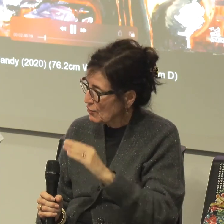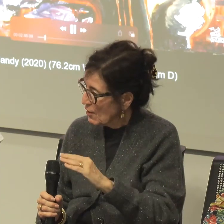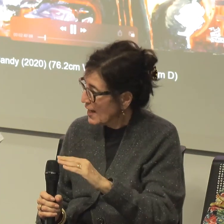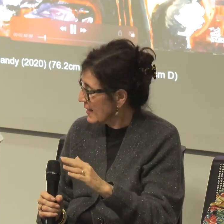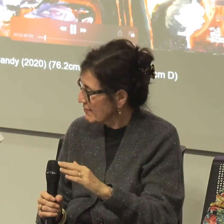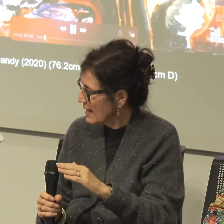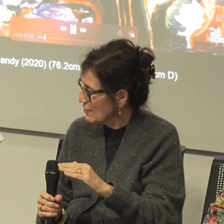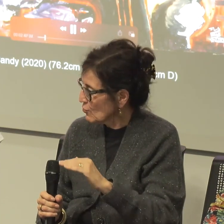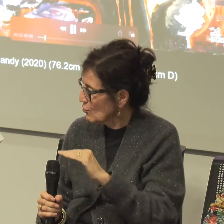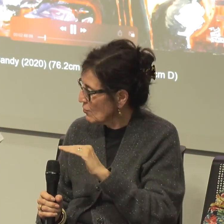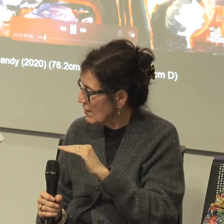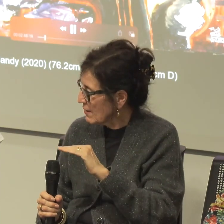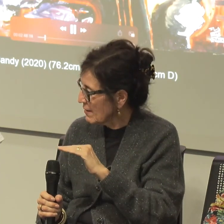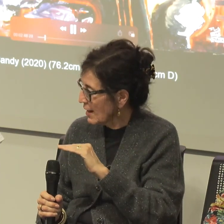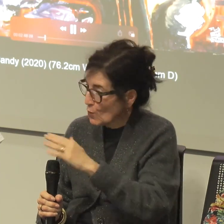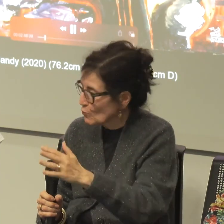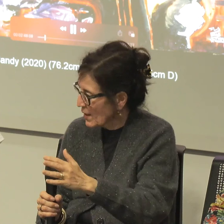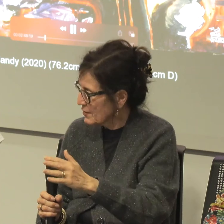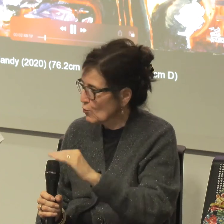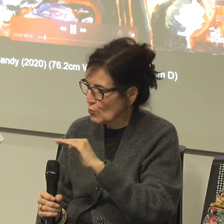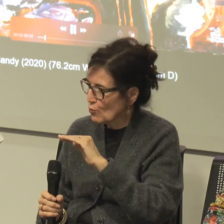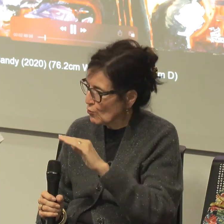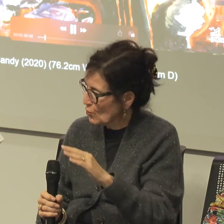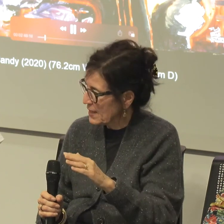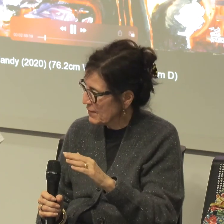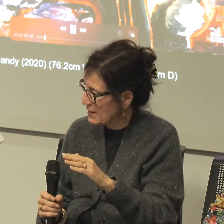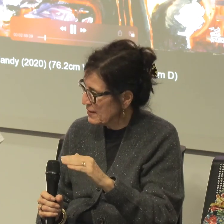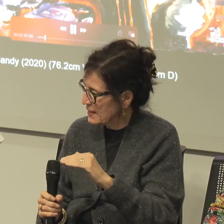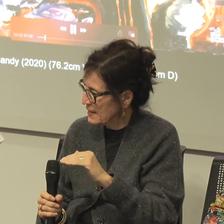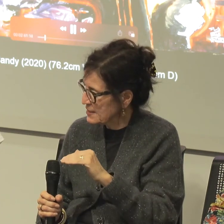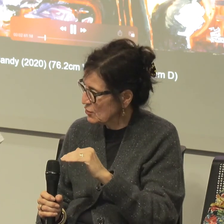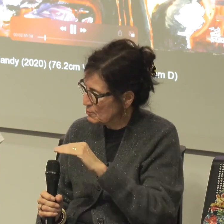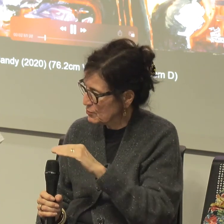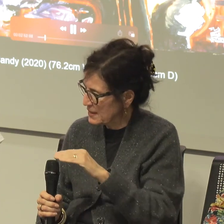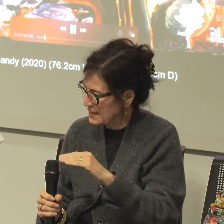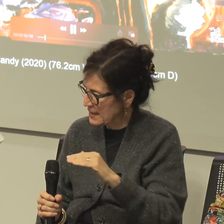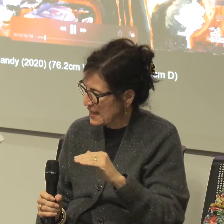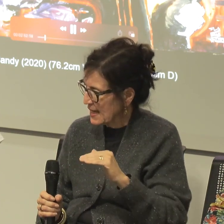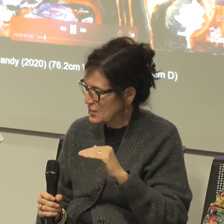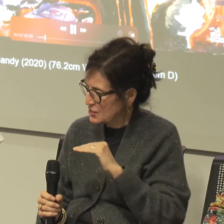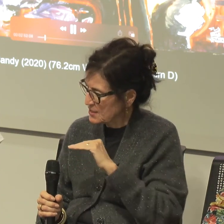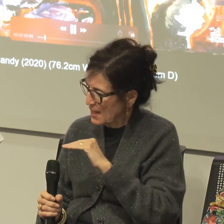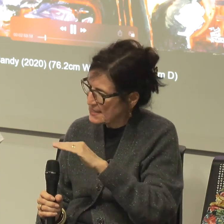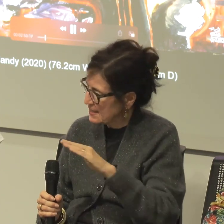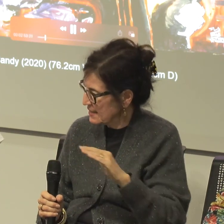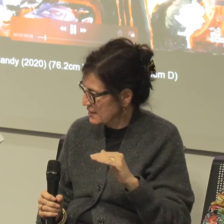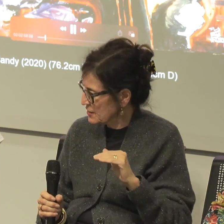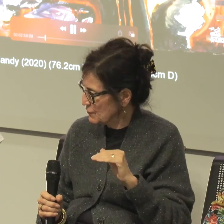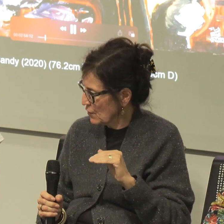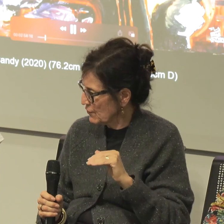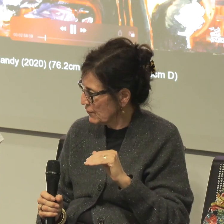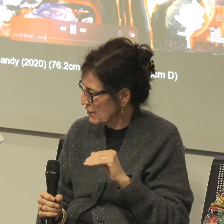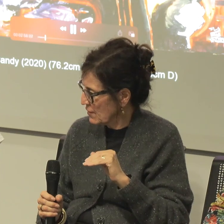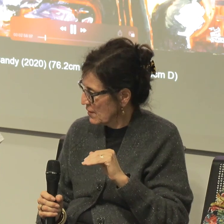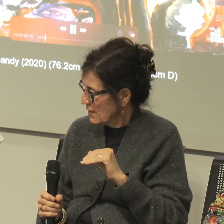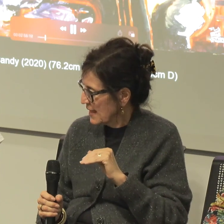go, I get that, or I want one, or whatever. It's no point in actually just isolating yourself